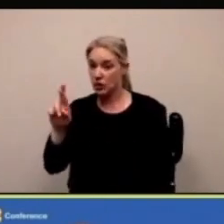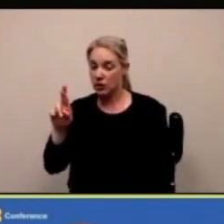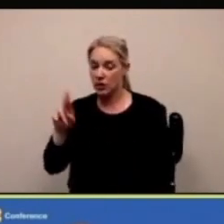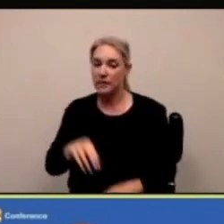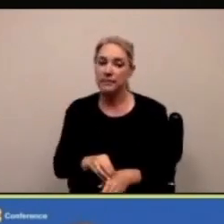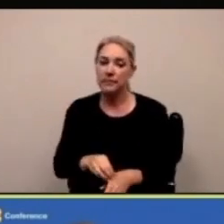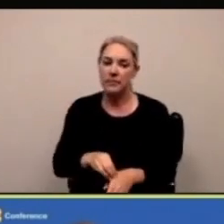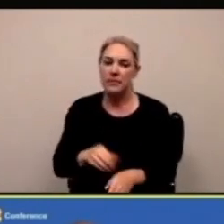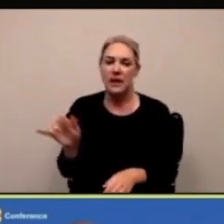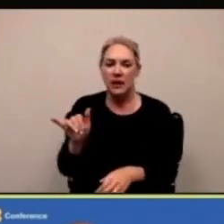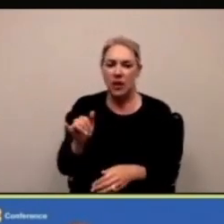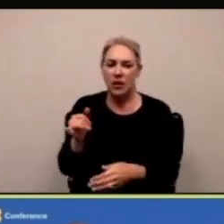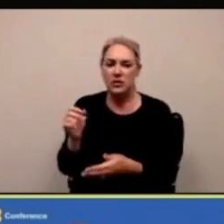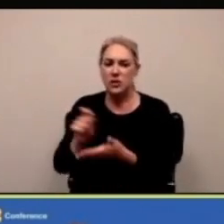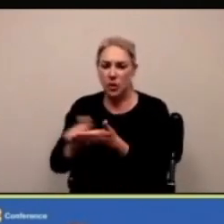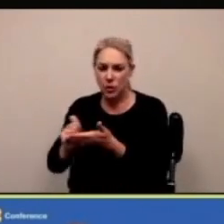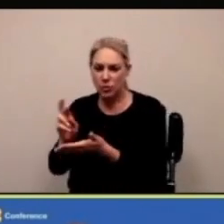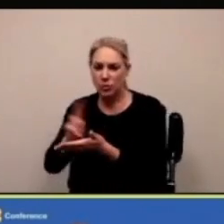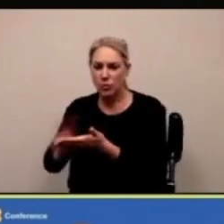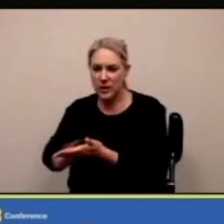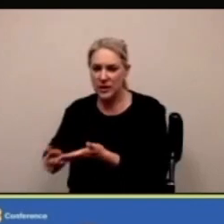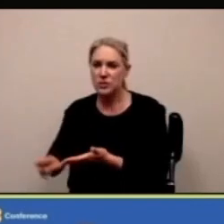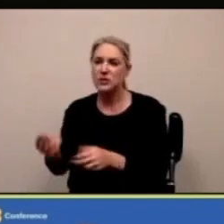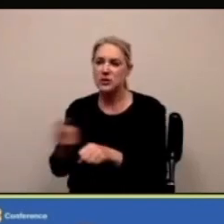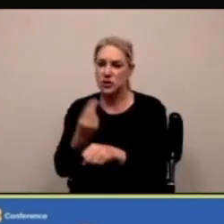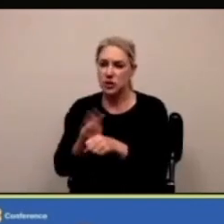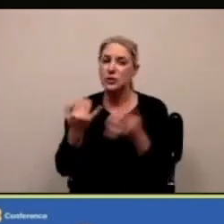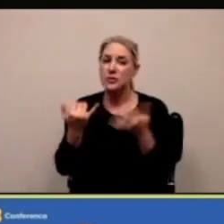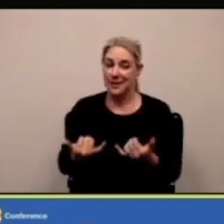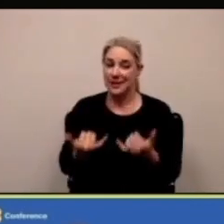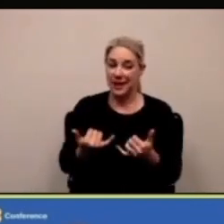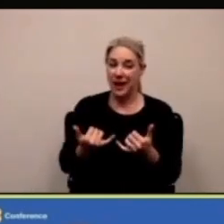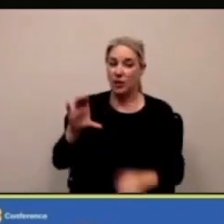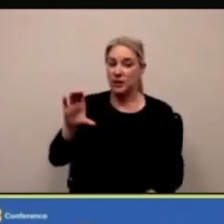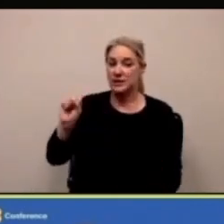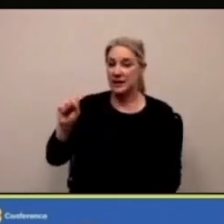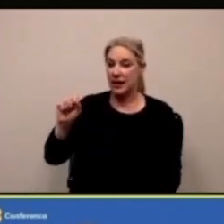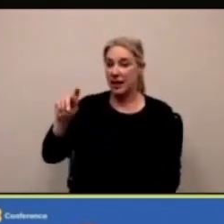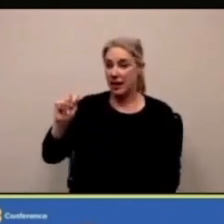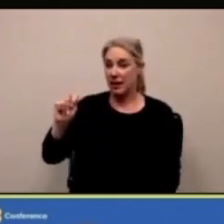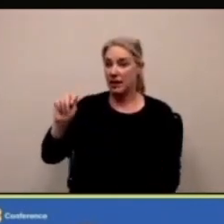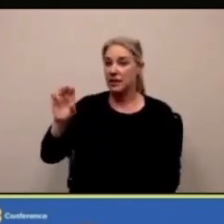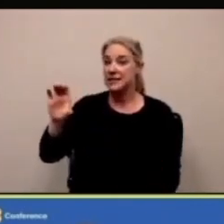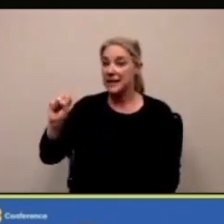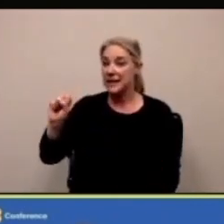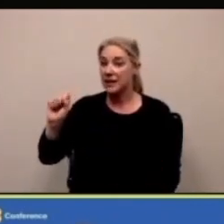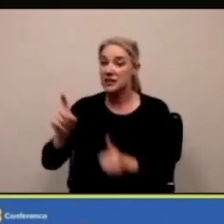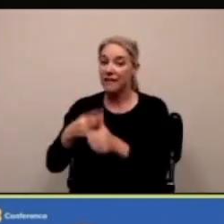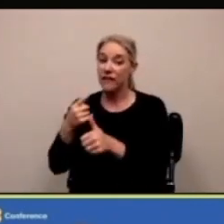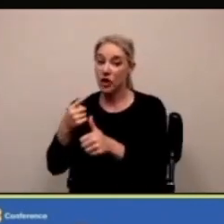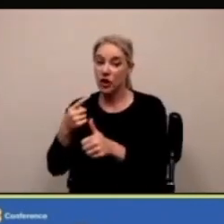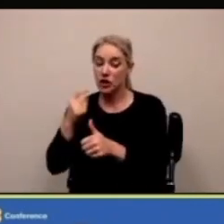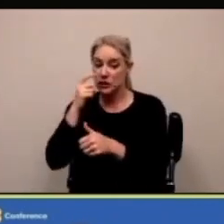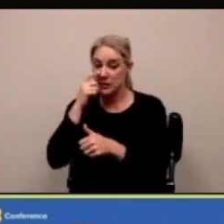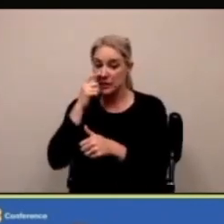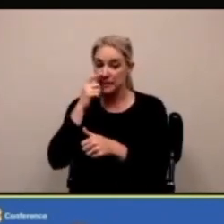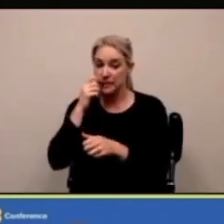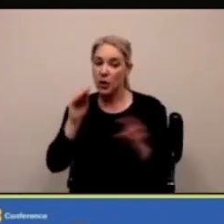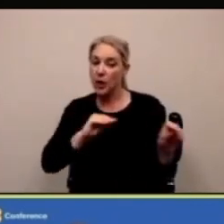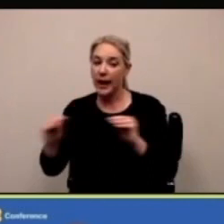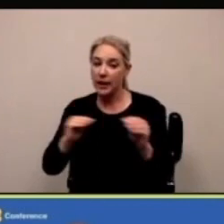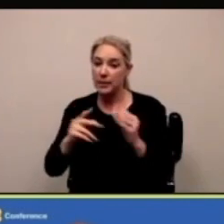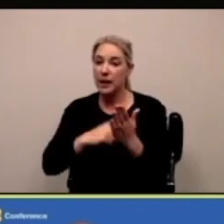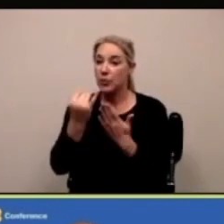some of the resources you might already be using, like CS First, the characterization or animated name projects to help